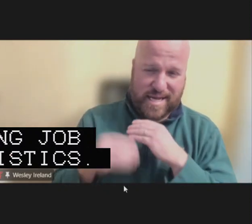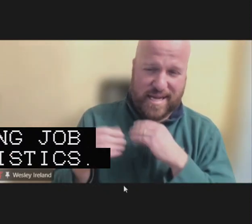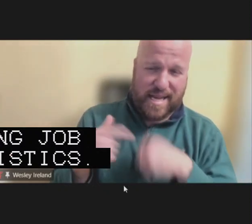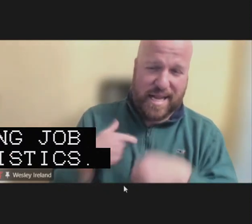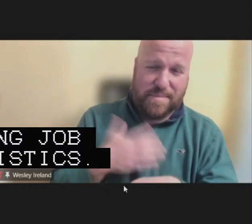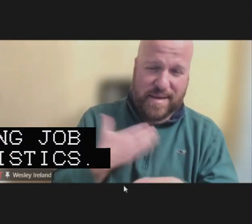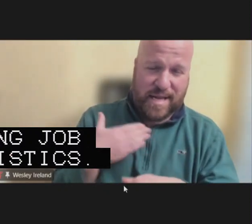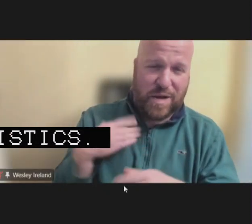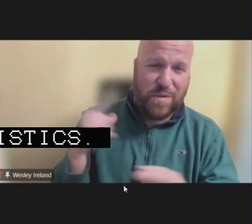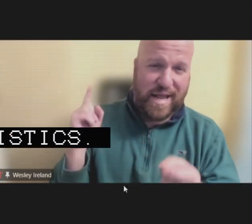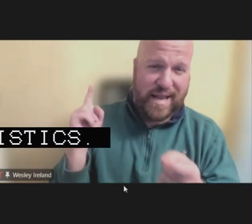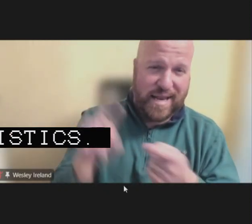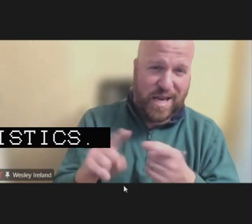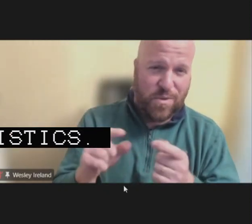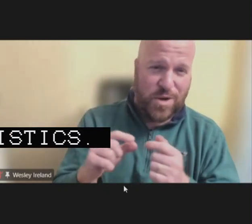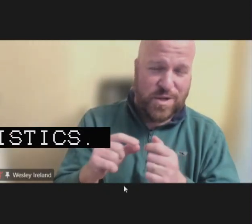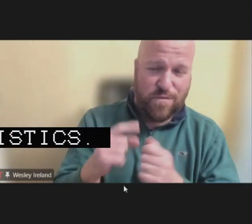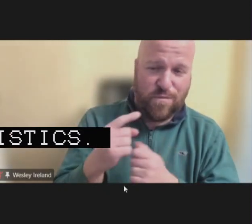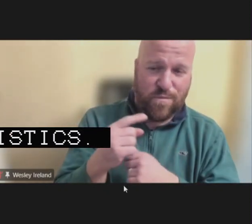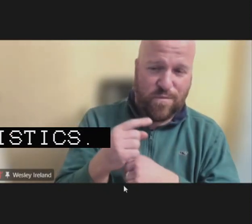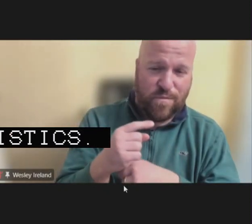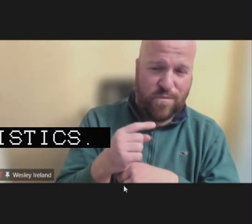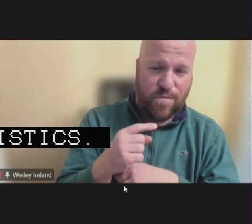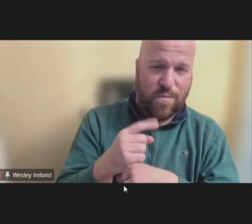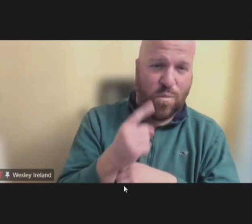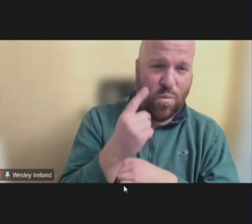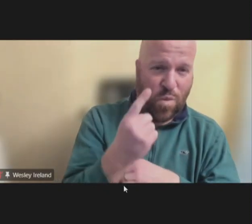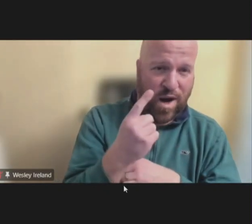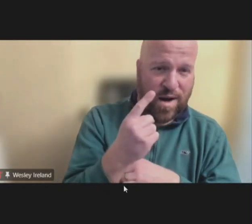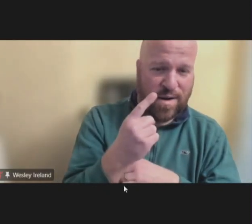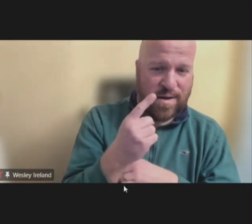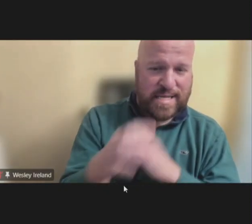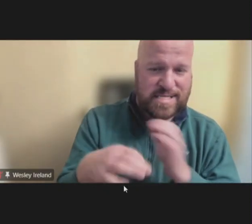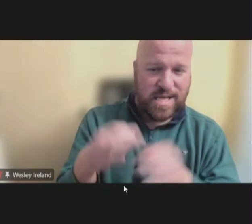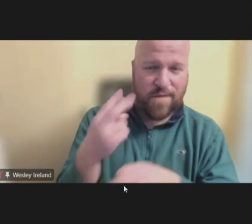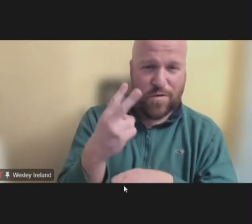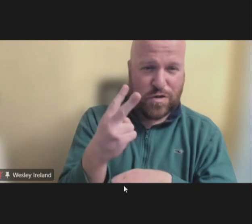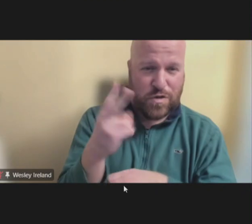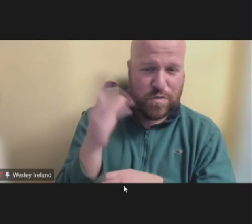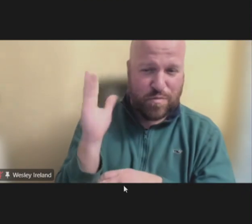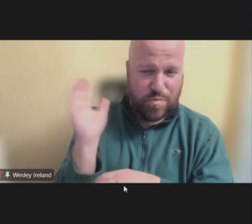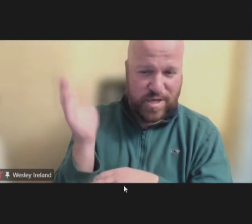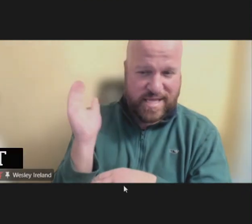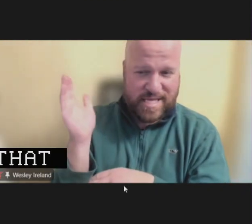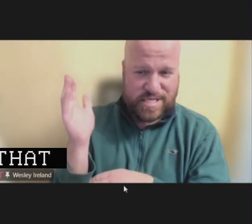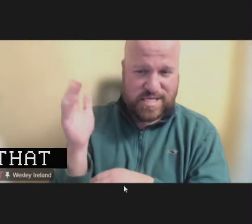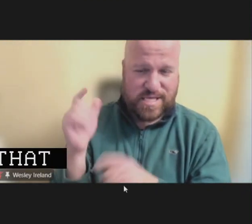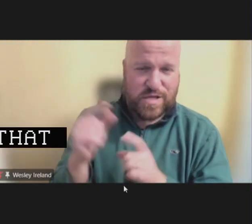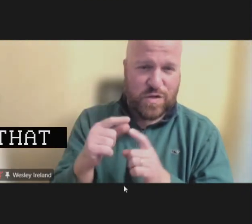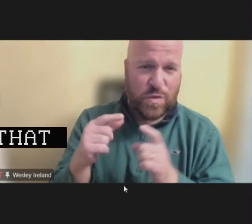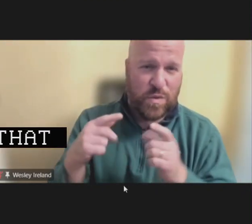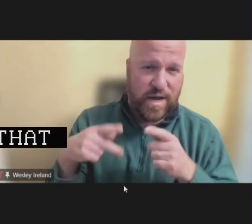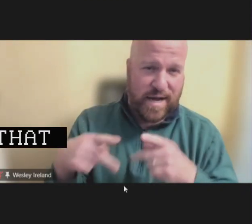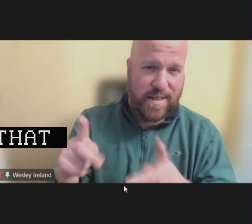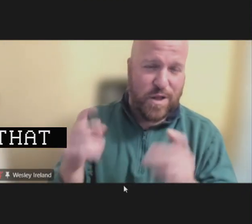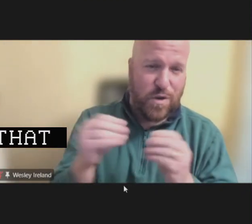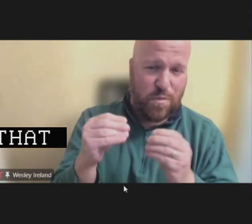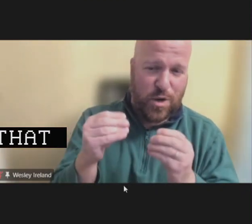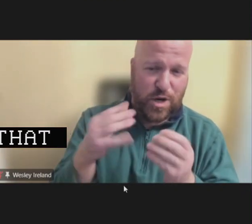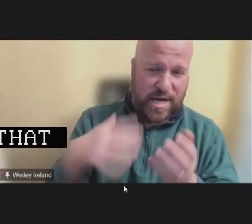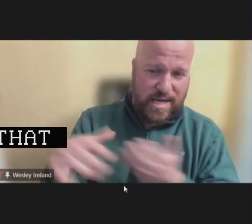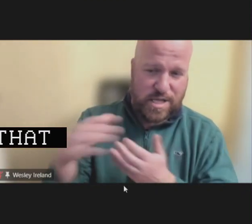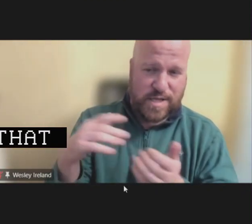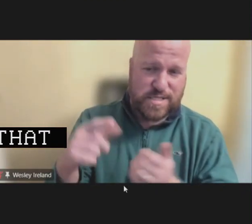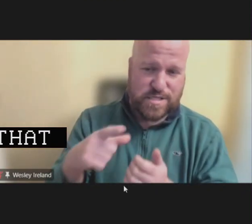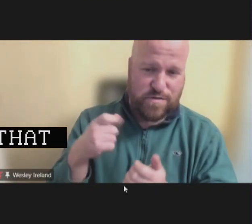I also would like to add that I'm happy that we've narrowed to 1 instead of